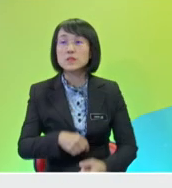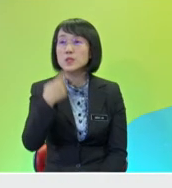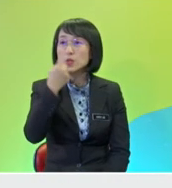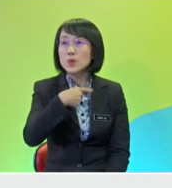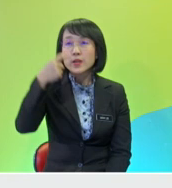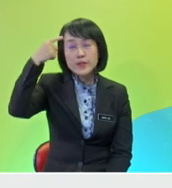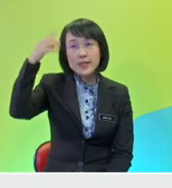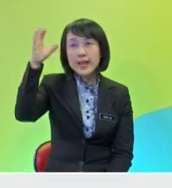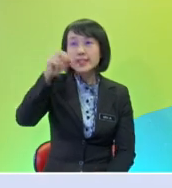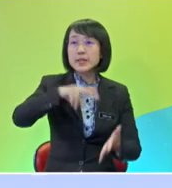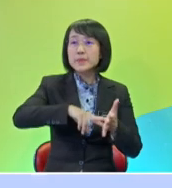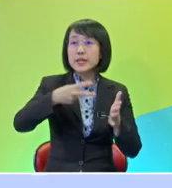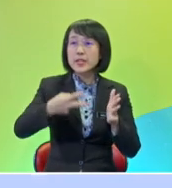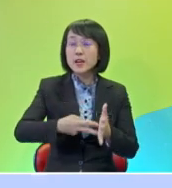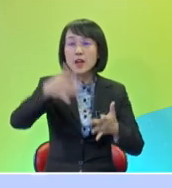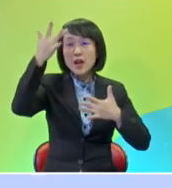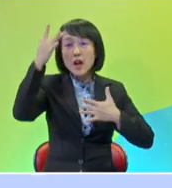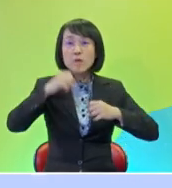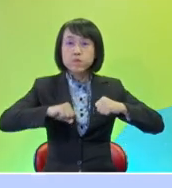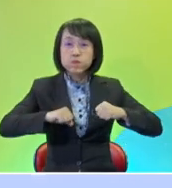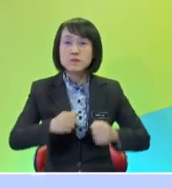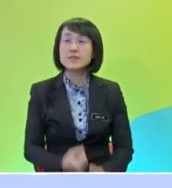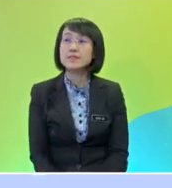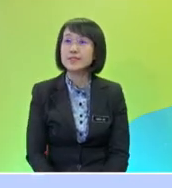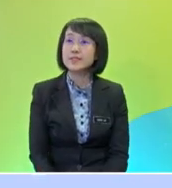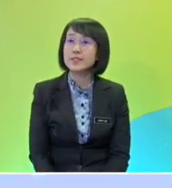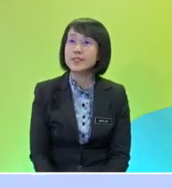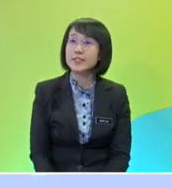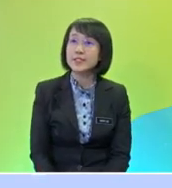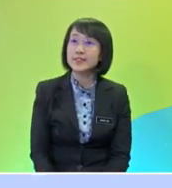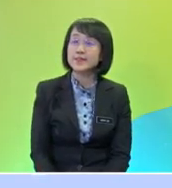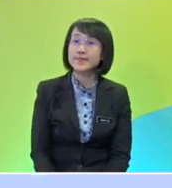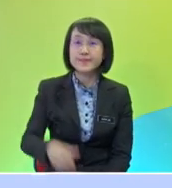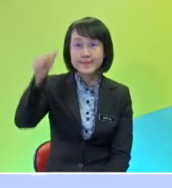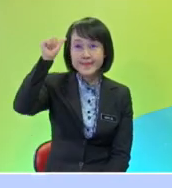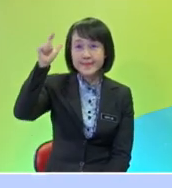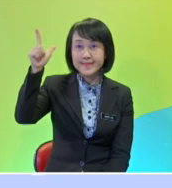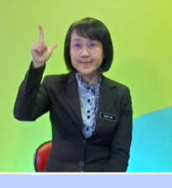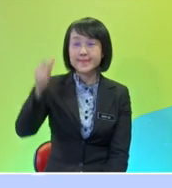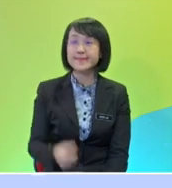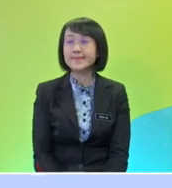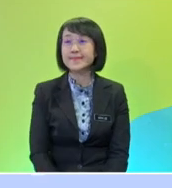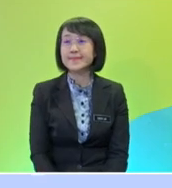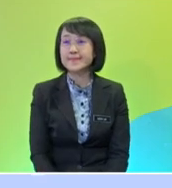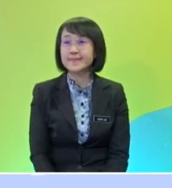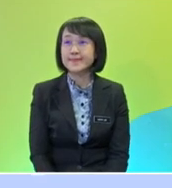obesity? Obesity. Who would like to try it? Okay, Alex. Yes, Alex.